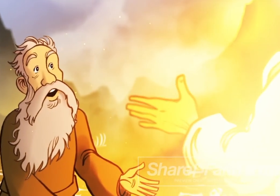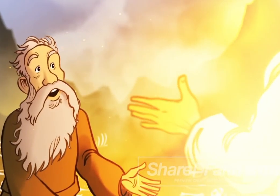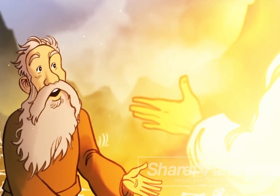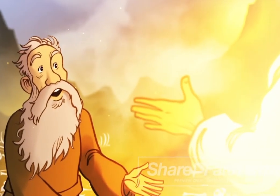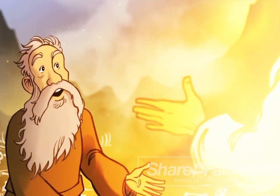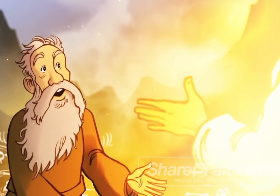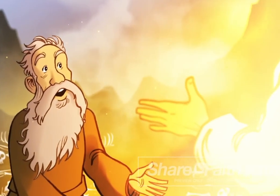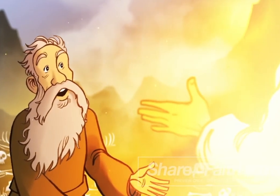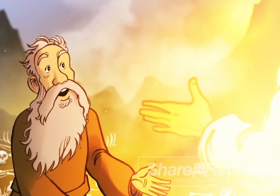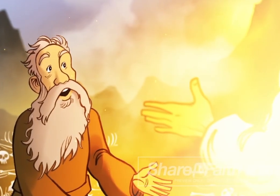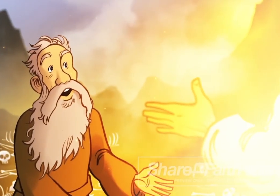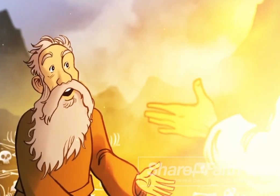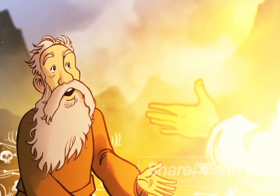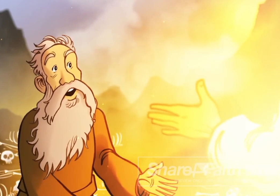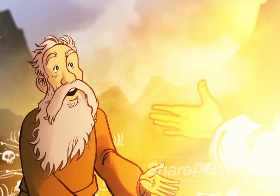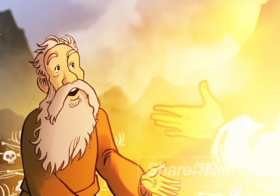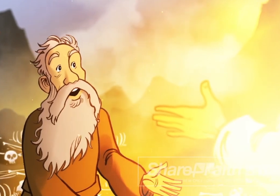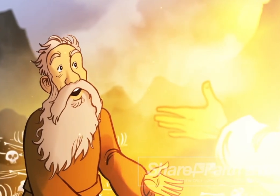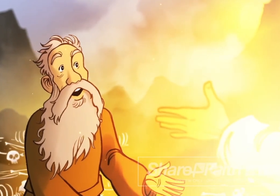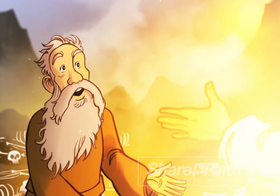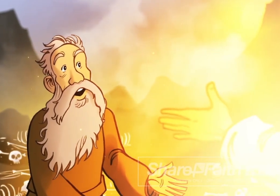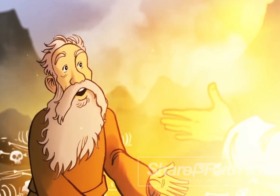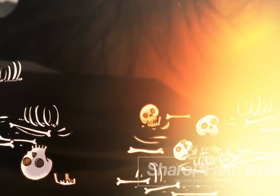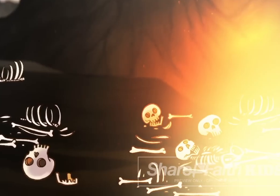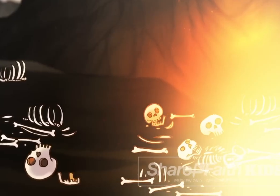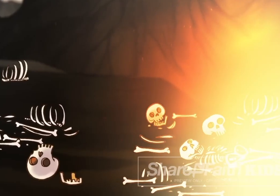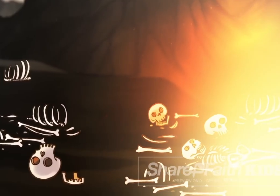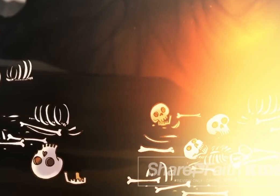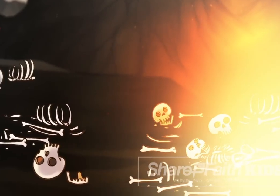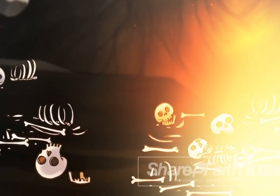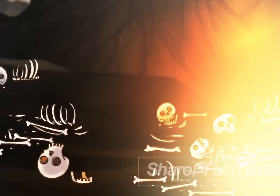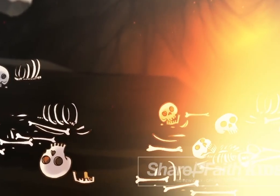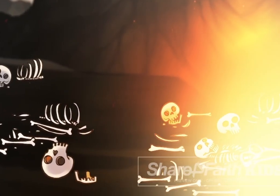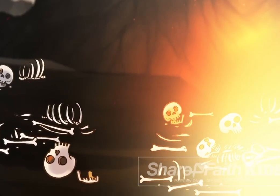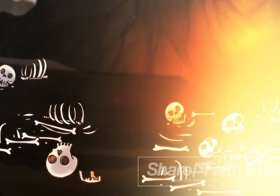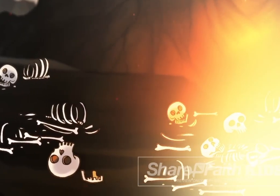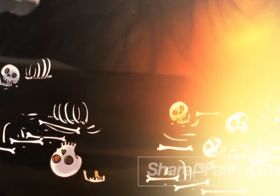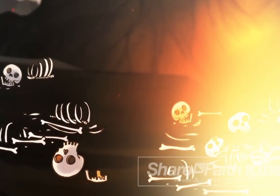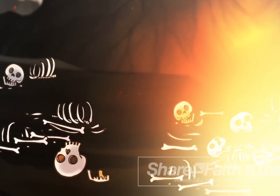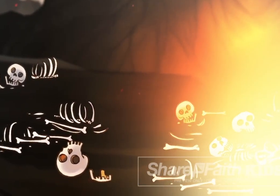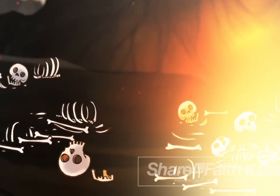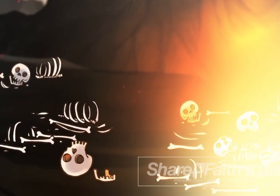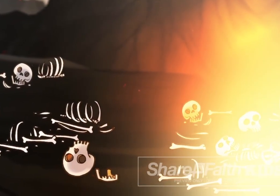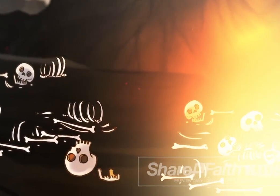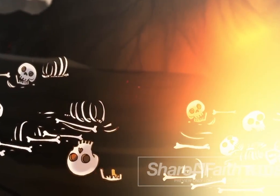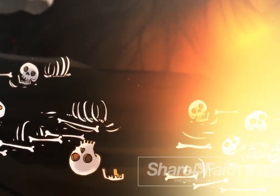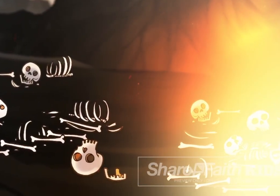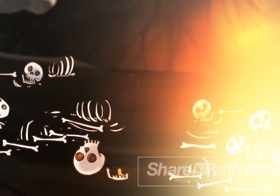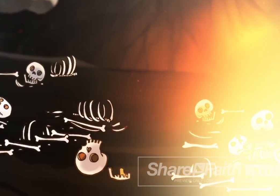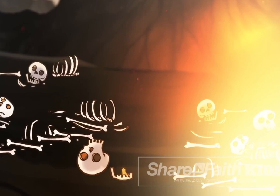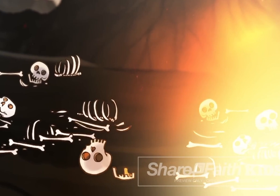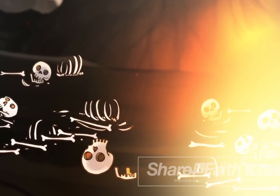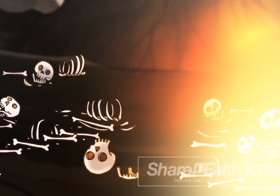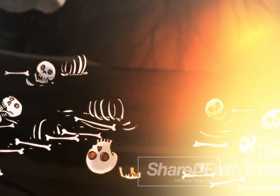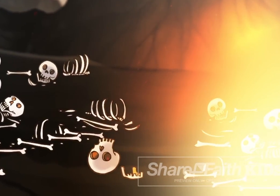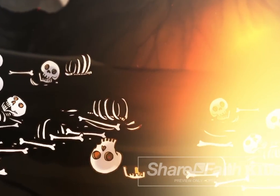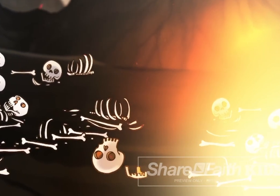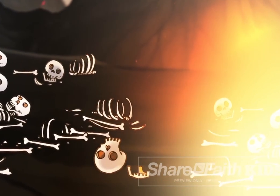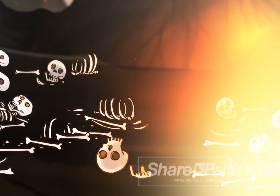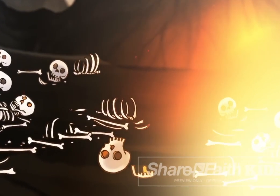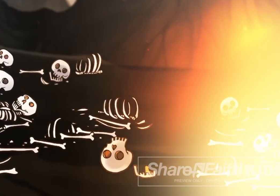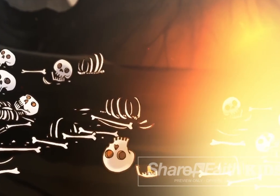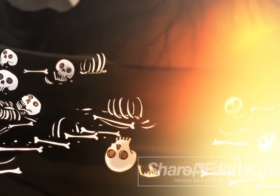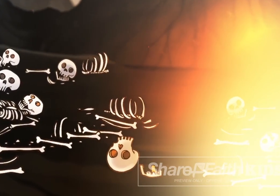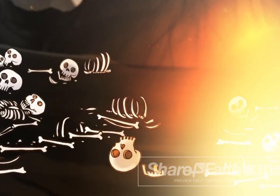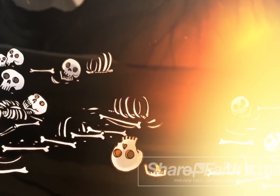bones, listen to the word of the Lord. I will put breath into you and make you live again. I will